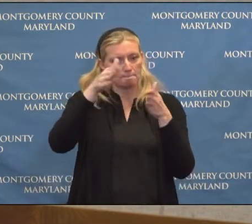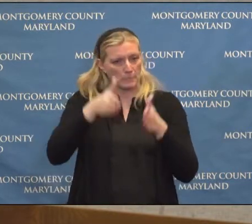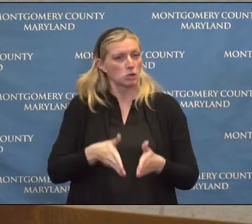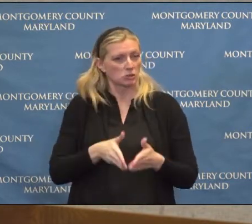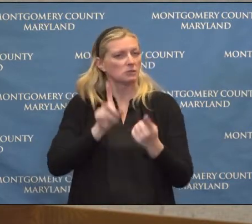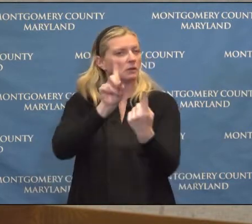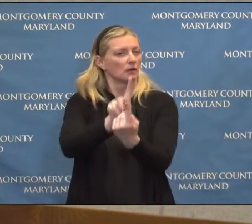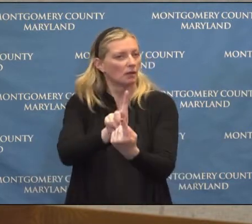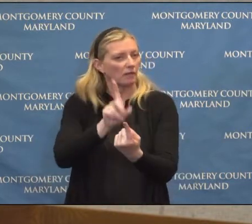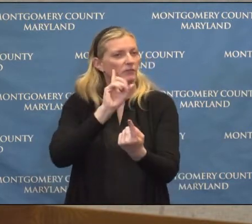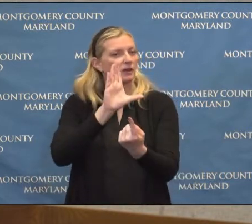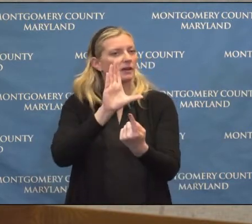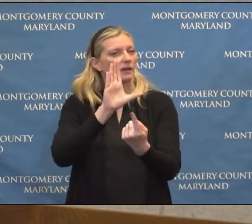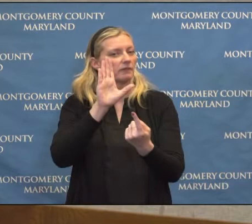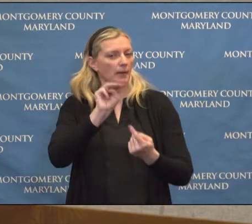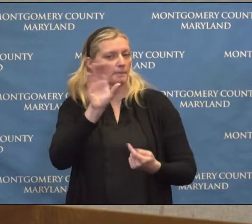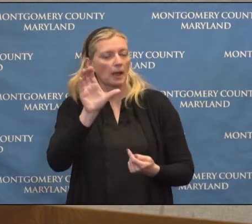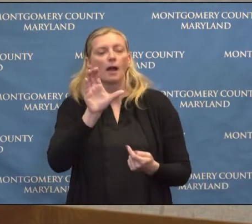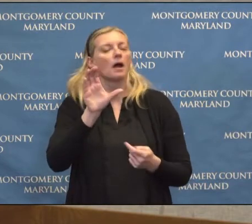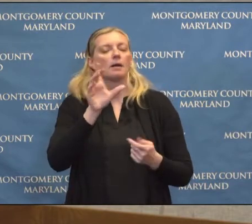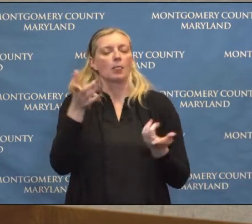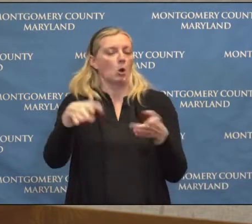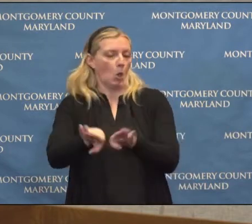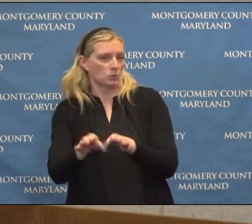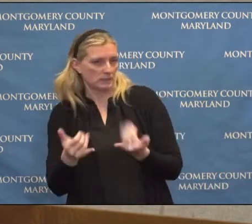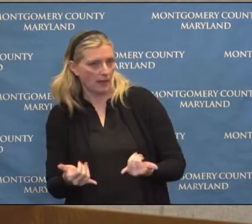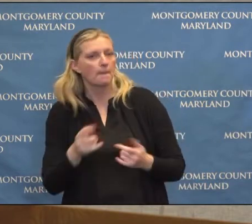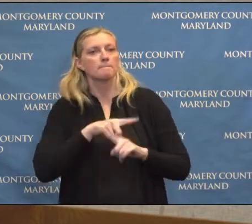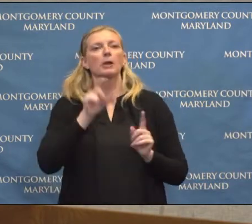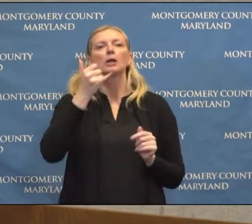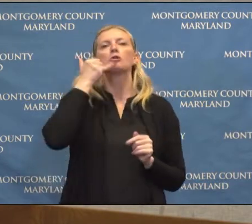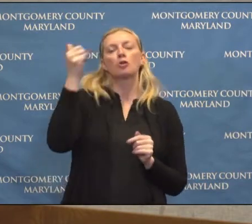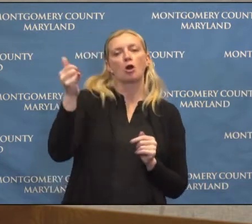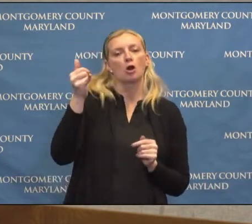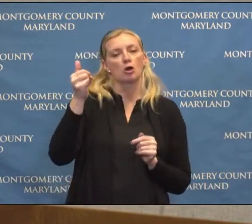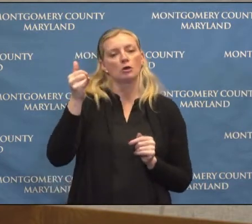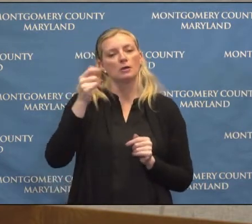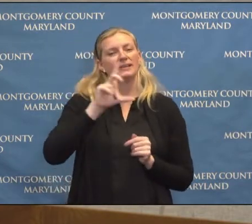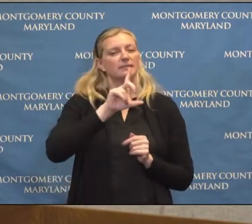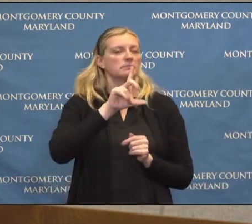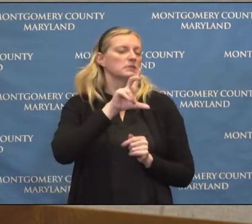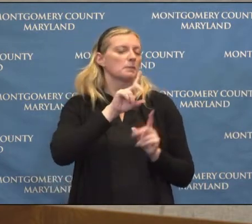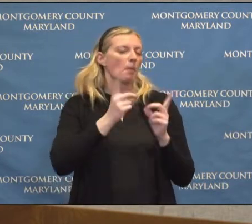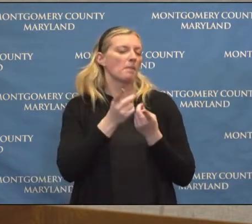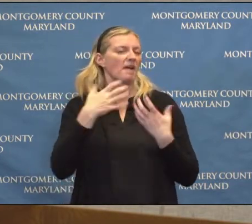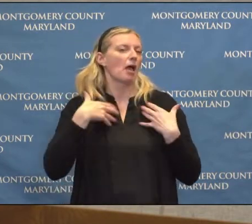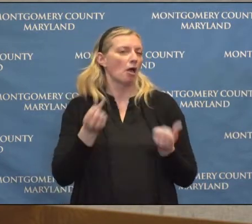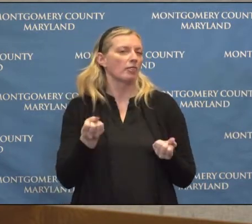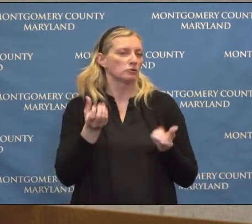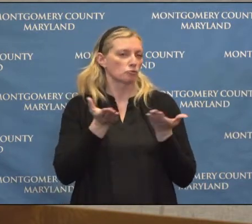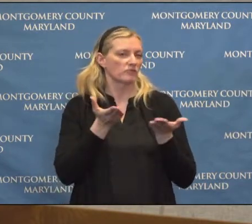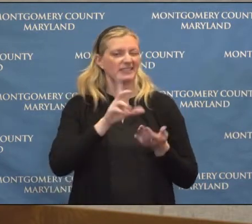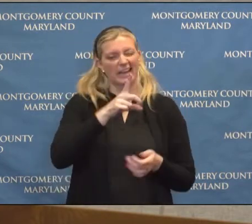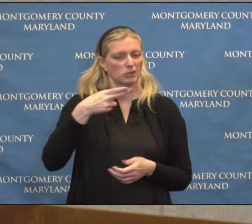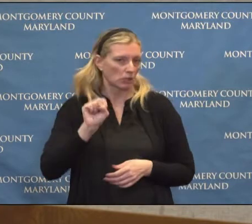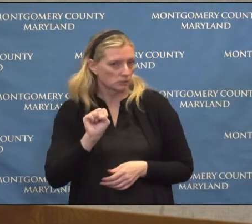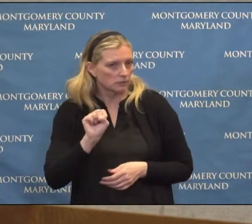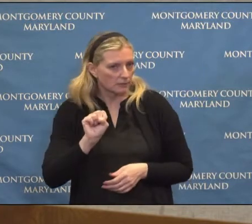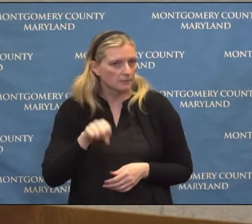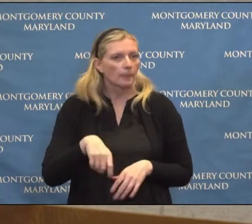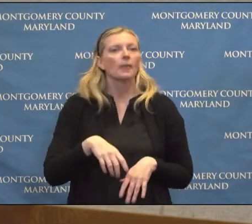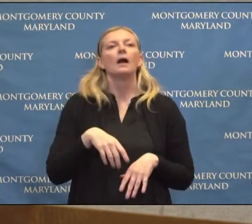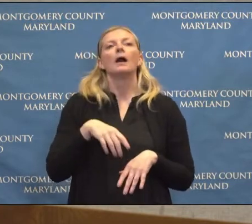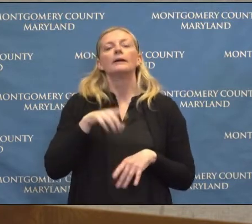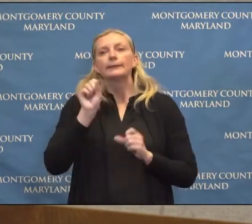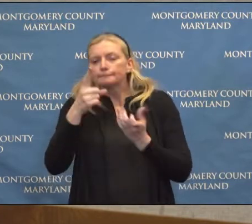closed, but you can still call the Department of Health and Human Services to request an appointment to get support to enroll or to determine if you're